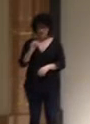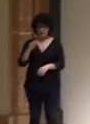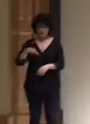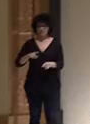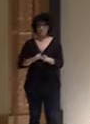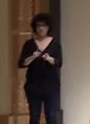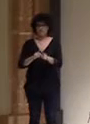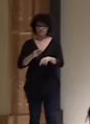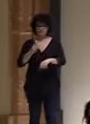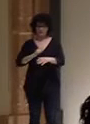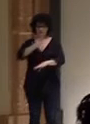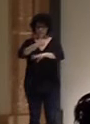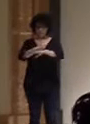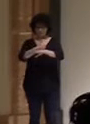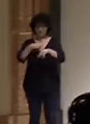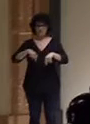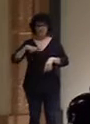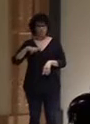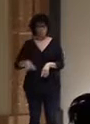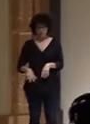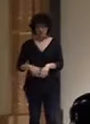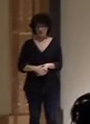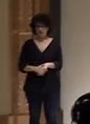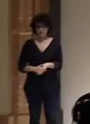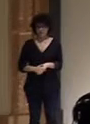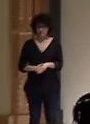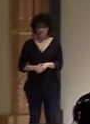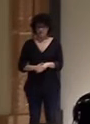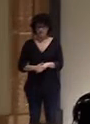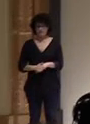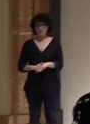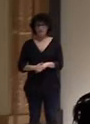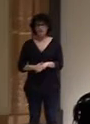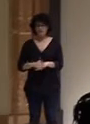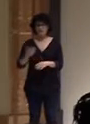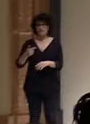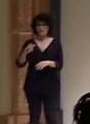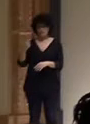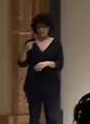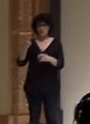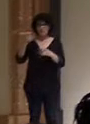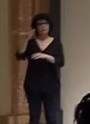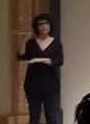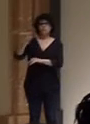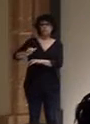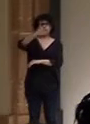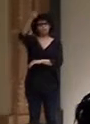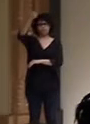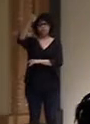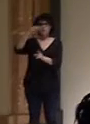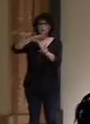Also, the Ministry of Culture is not with us today for the support, and in particular, the Cabinet of the Secretary of State of